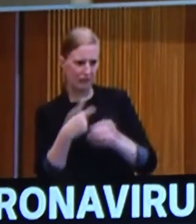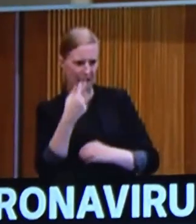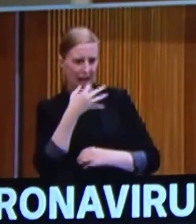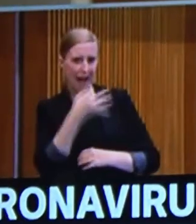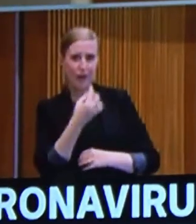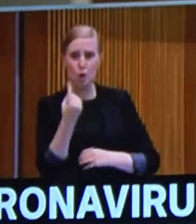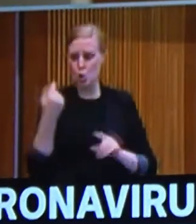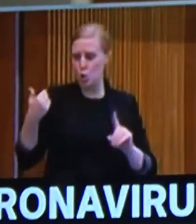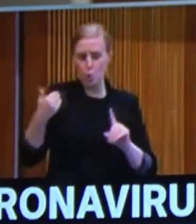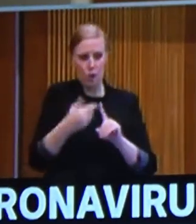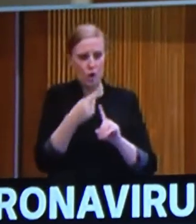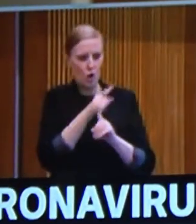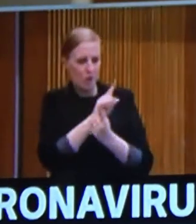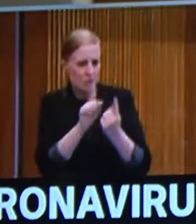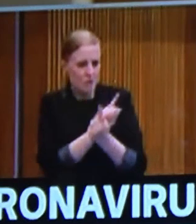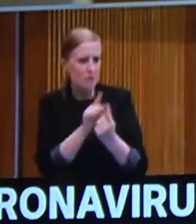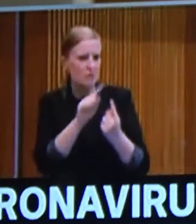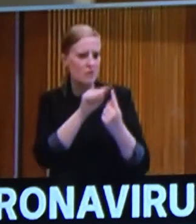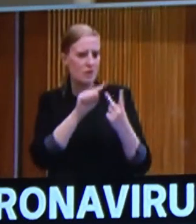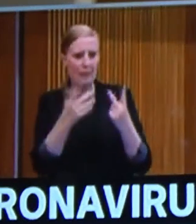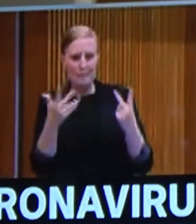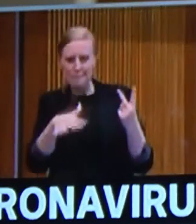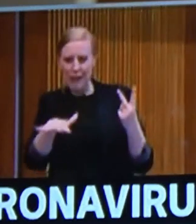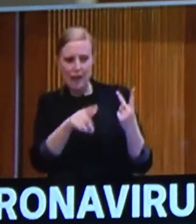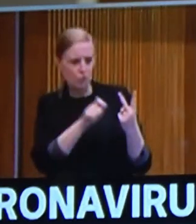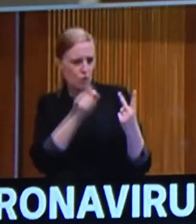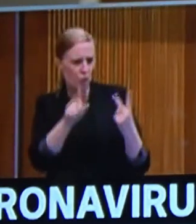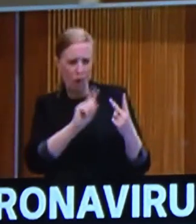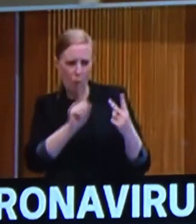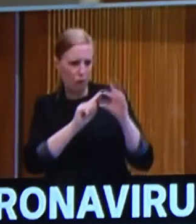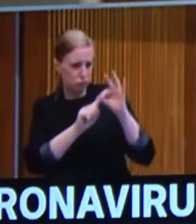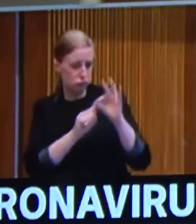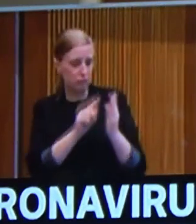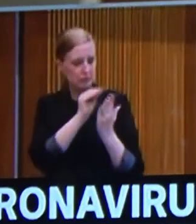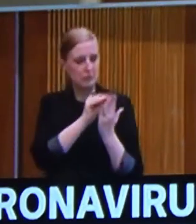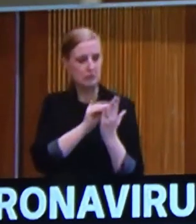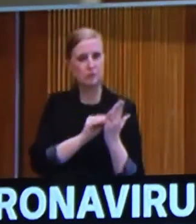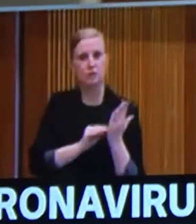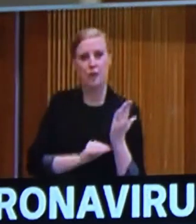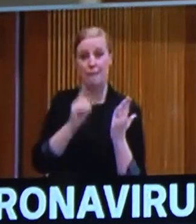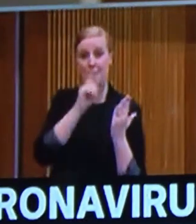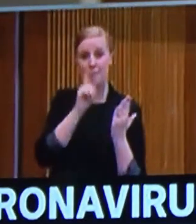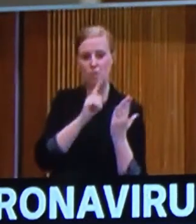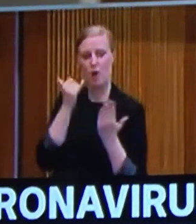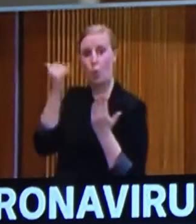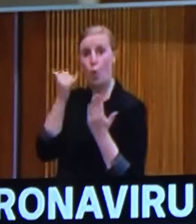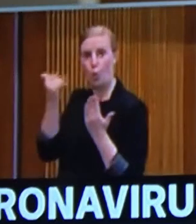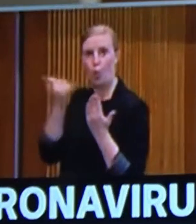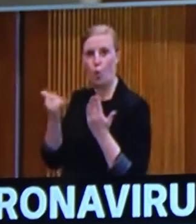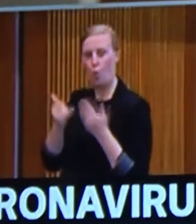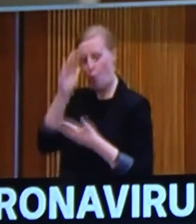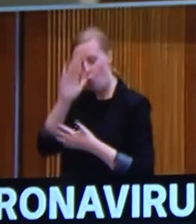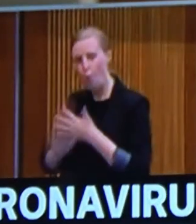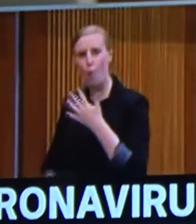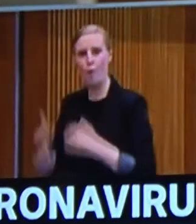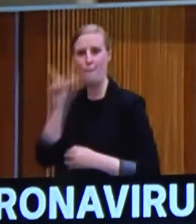and quarantined. And as Brendan Murphy has said, and we have said all along, right from the start, that is how you combat an epidemic,